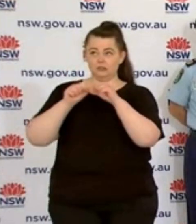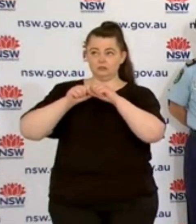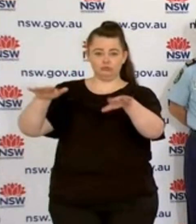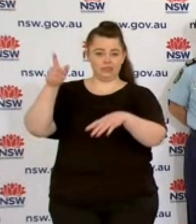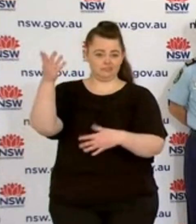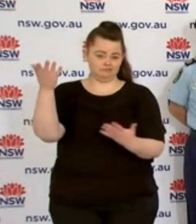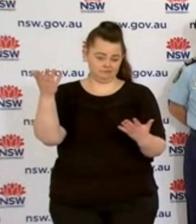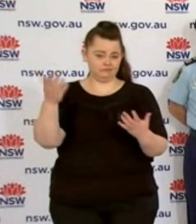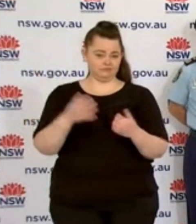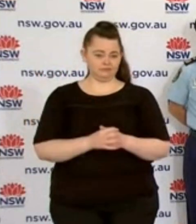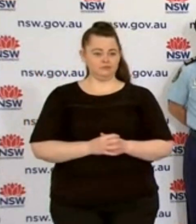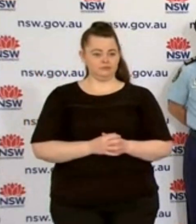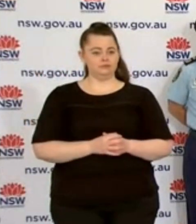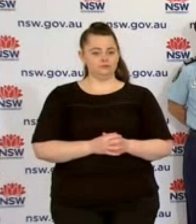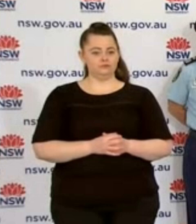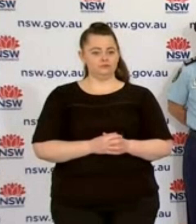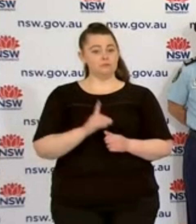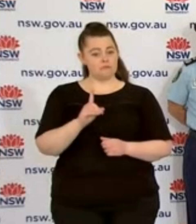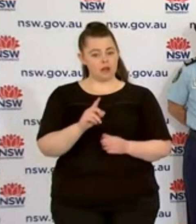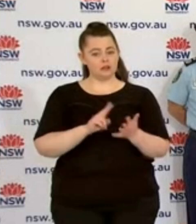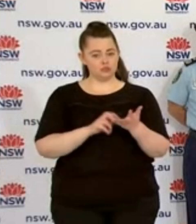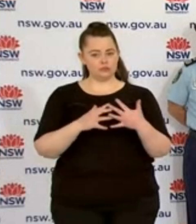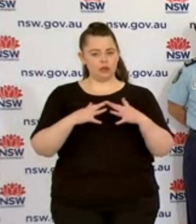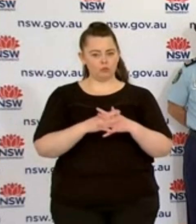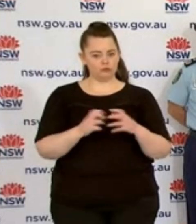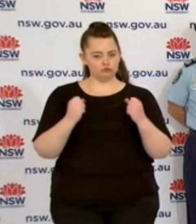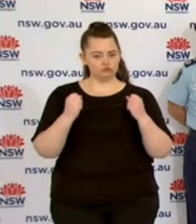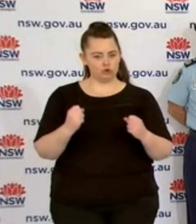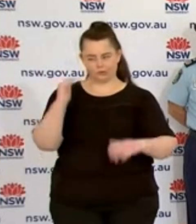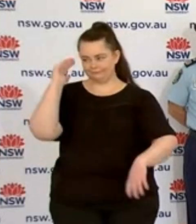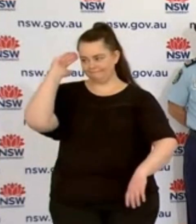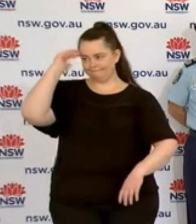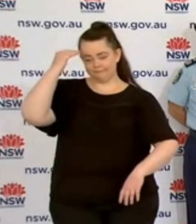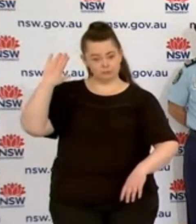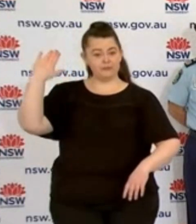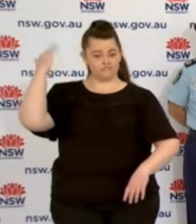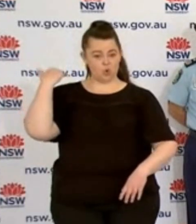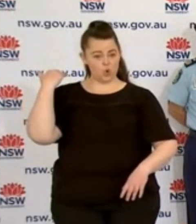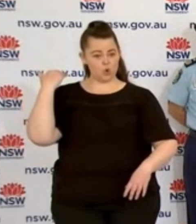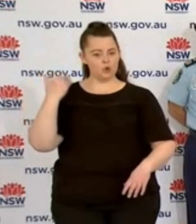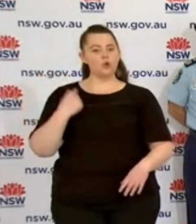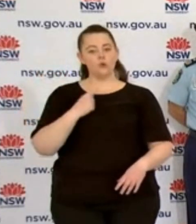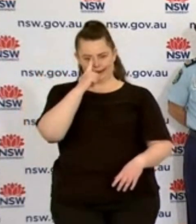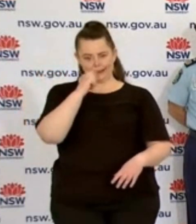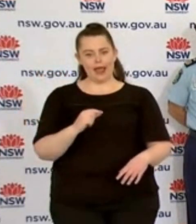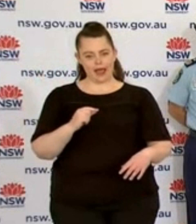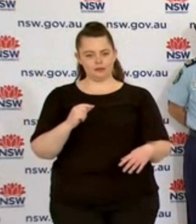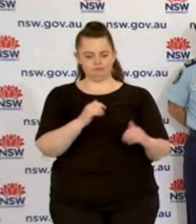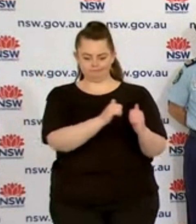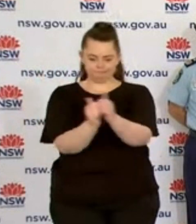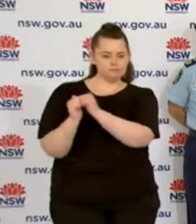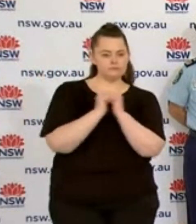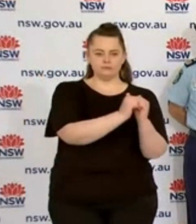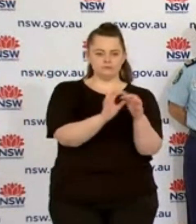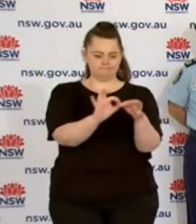been through difficult times before. New South Wales pulling together will achieve the outcomes if we all do it together, and I'm